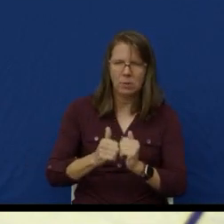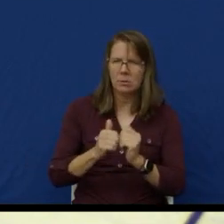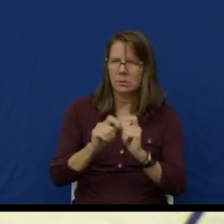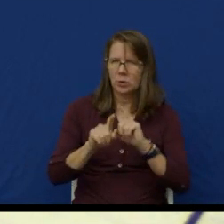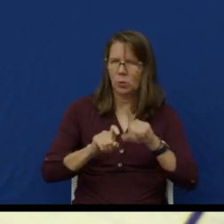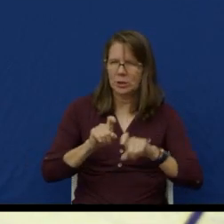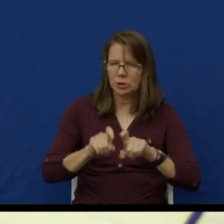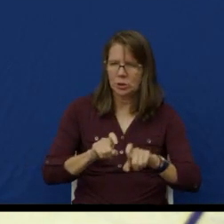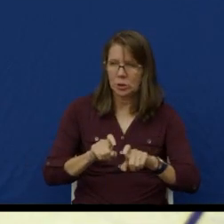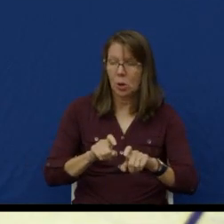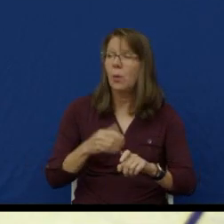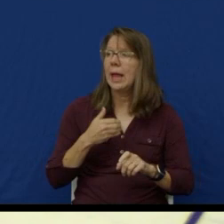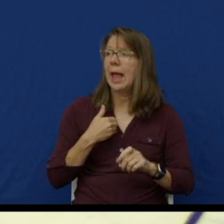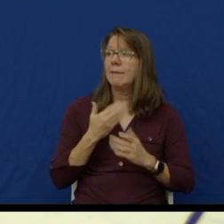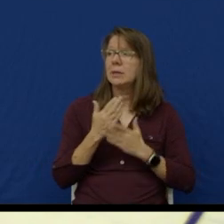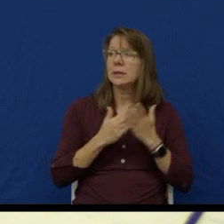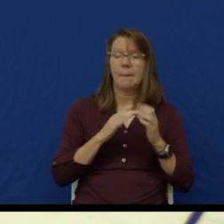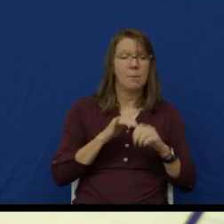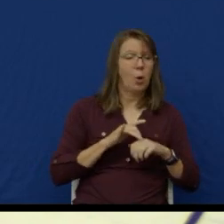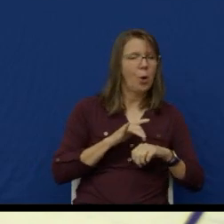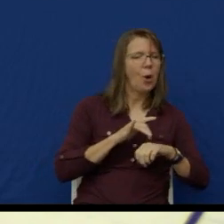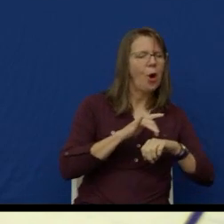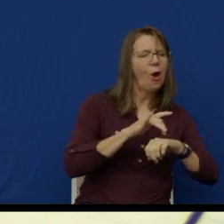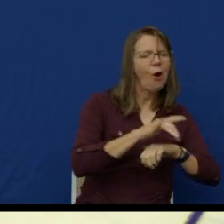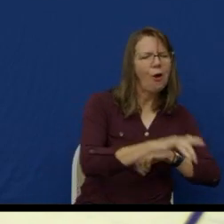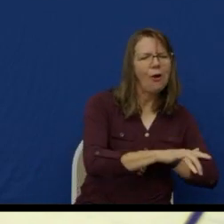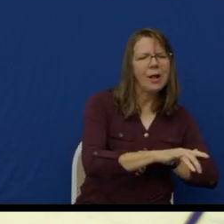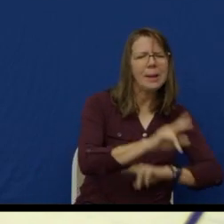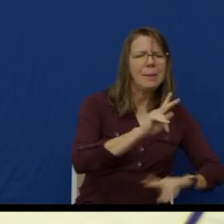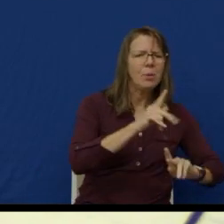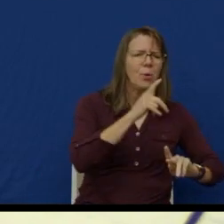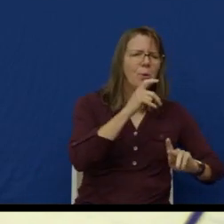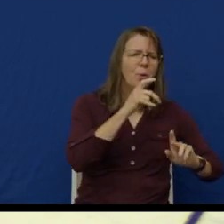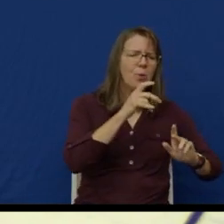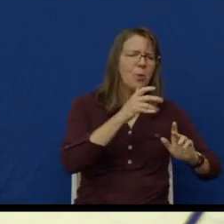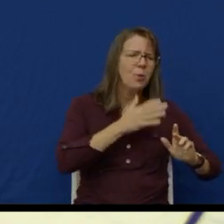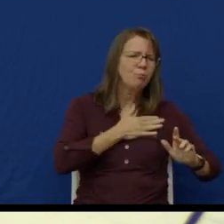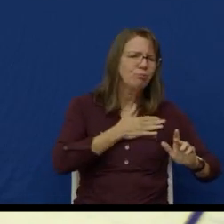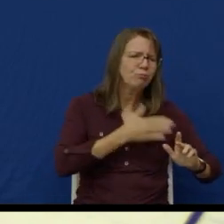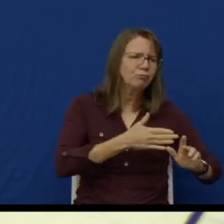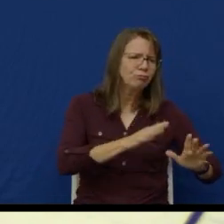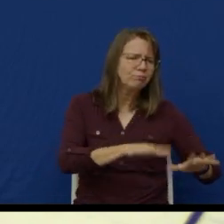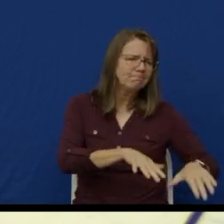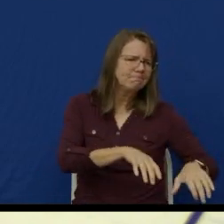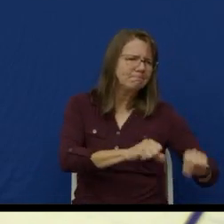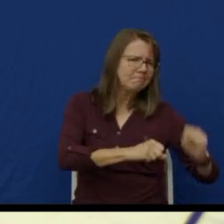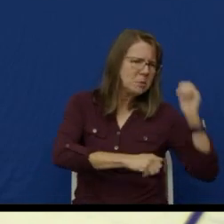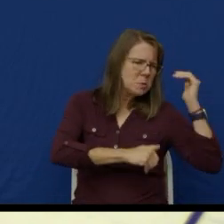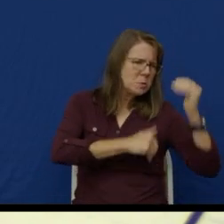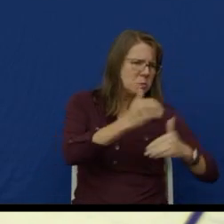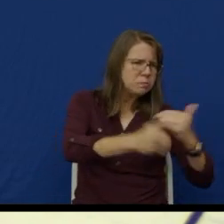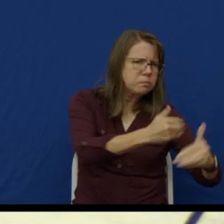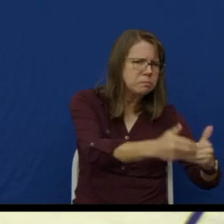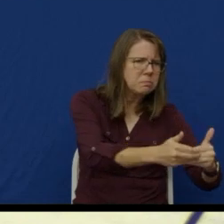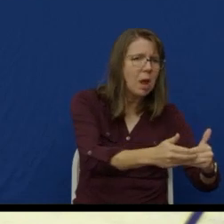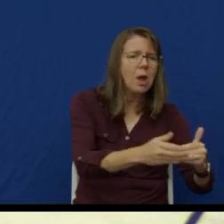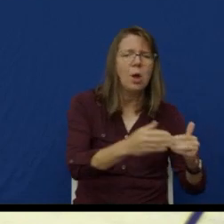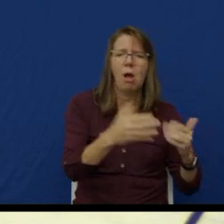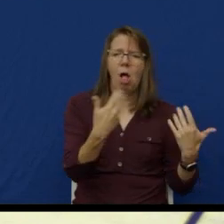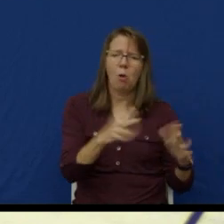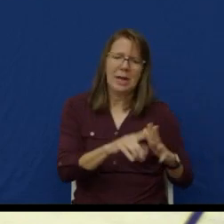early adopters and some interested pioneers and some folks who have started the journey and have made very